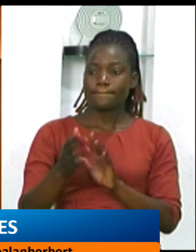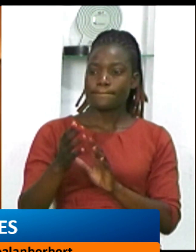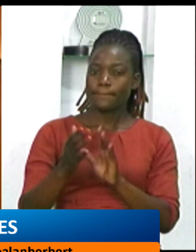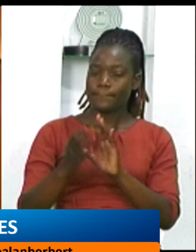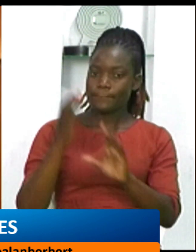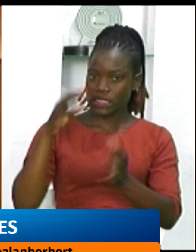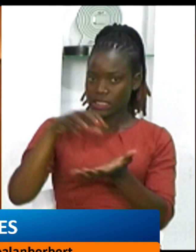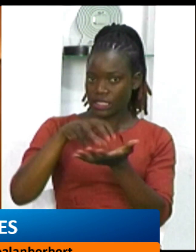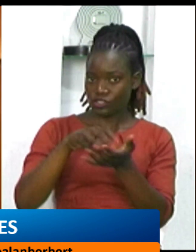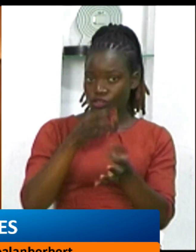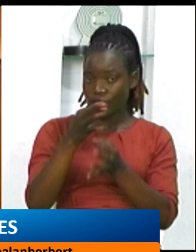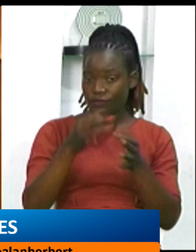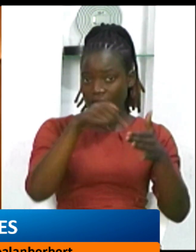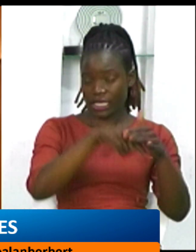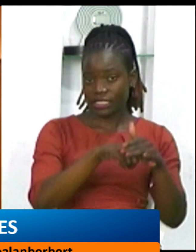If they are inside